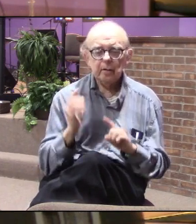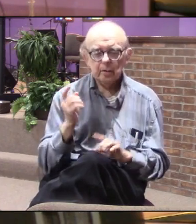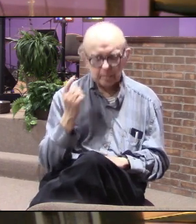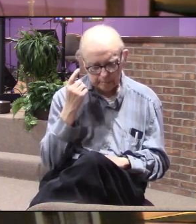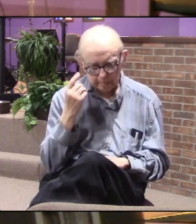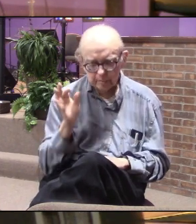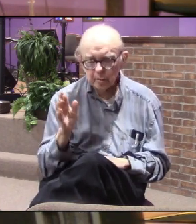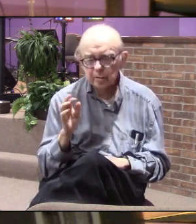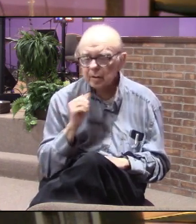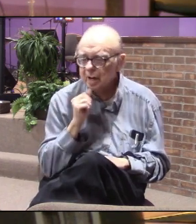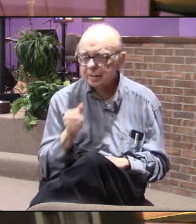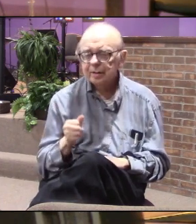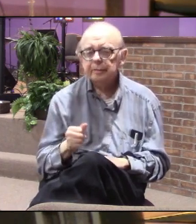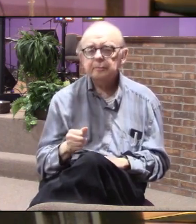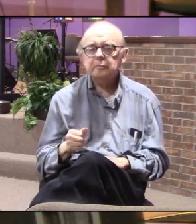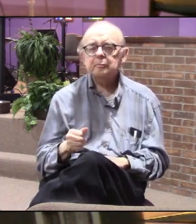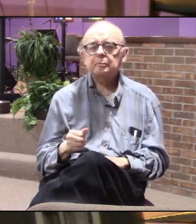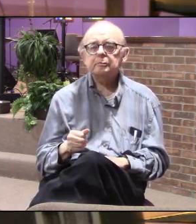mind or not.